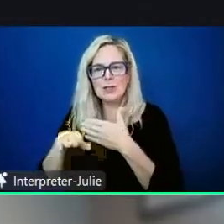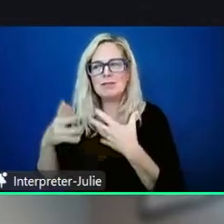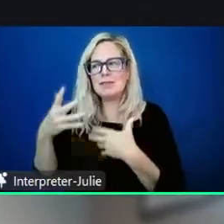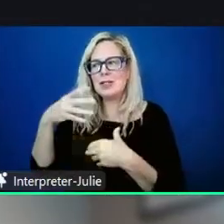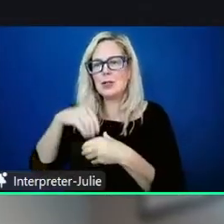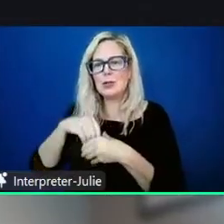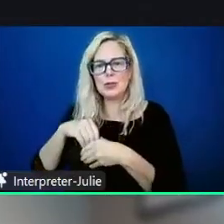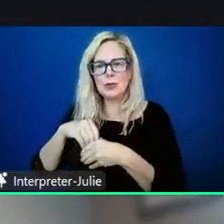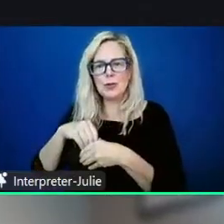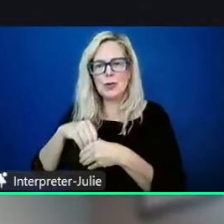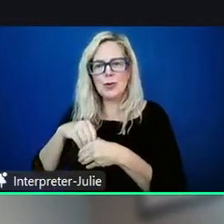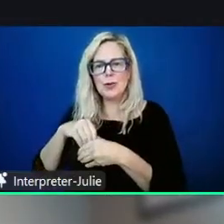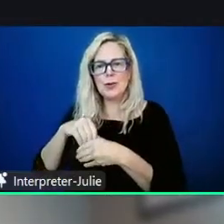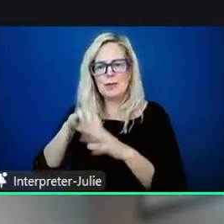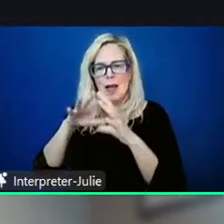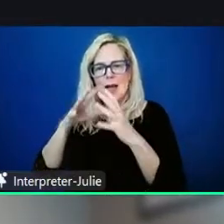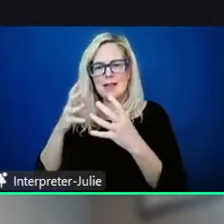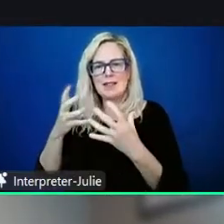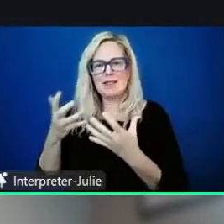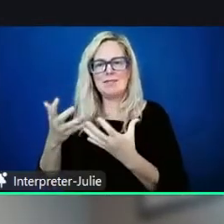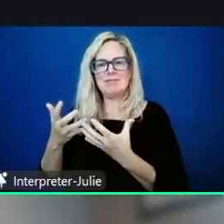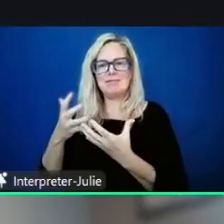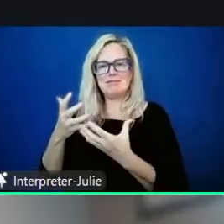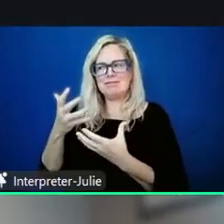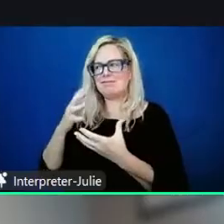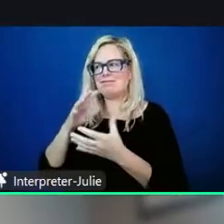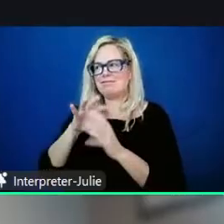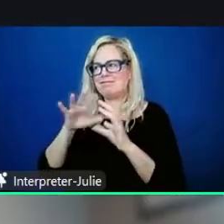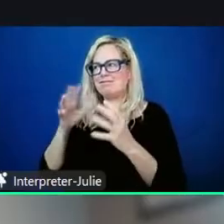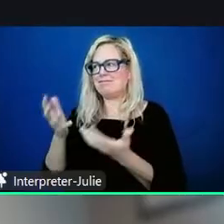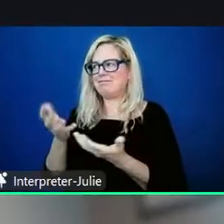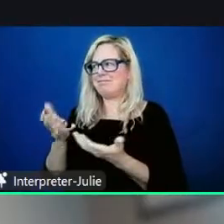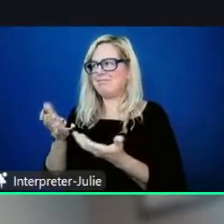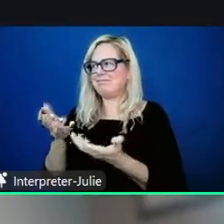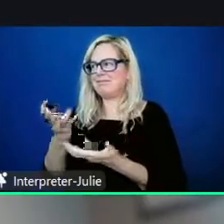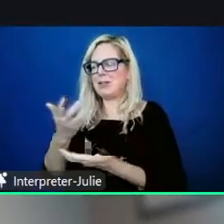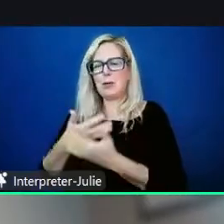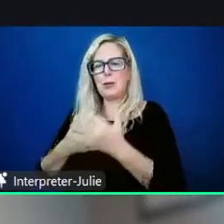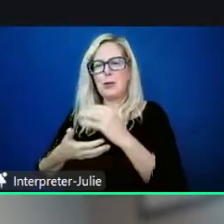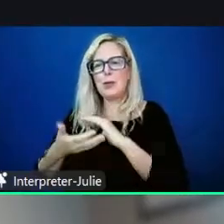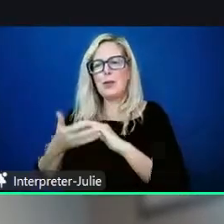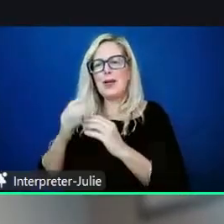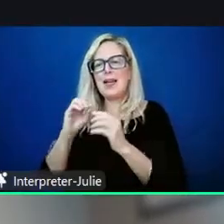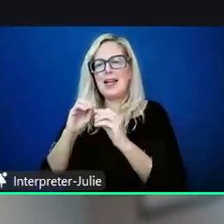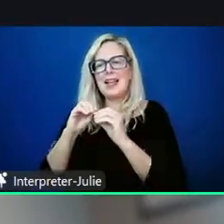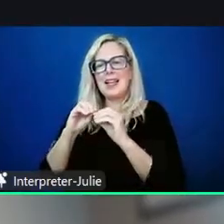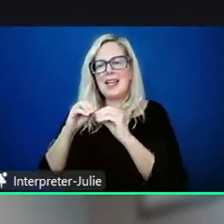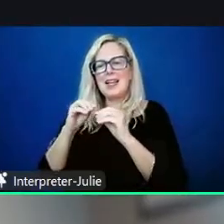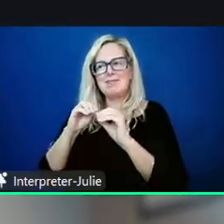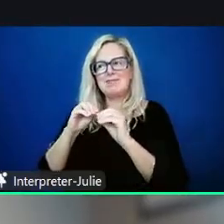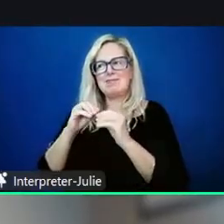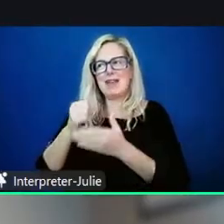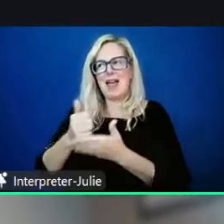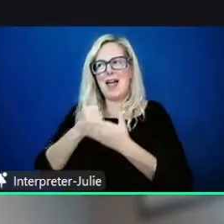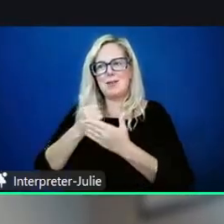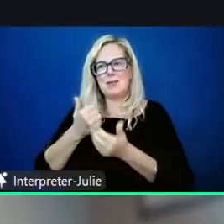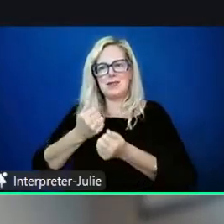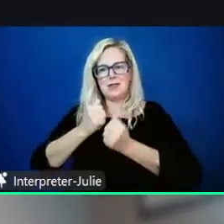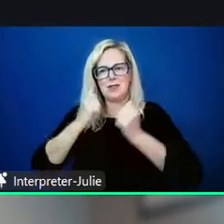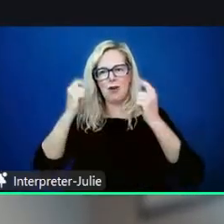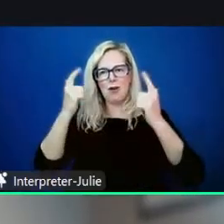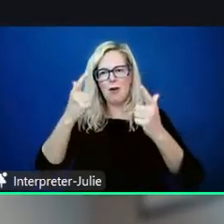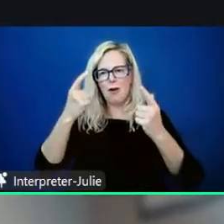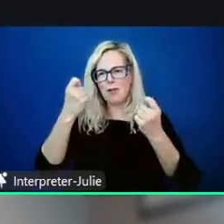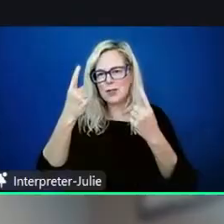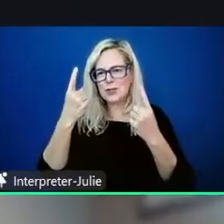learner with disabilities. So in clinical settings, it really helps everyone, but especially those with disabilities, to have things